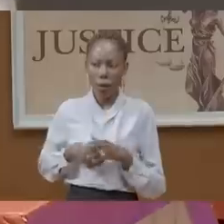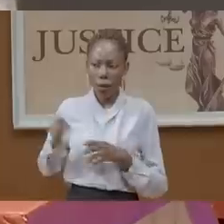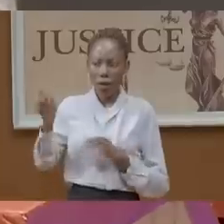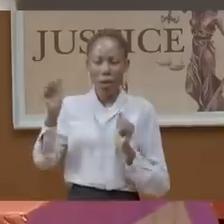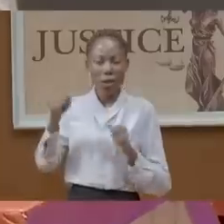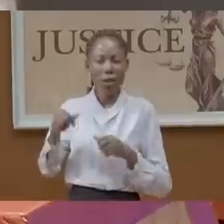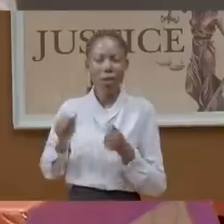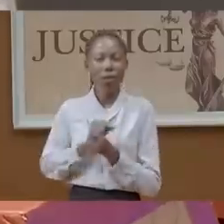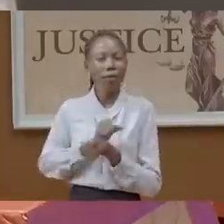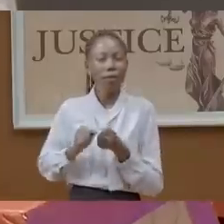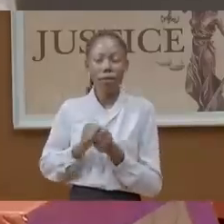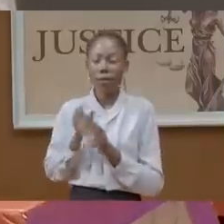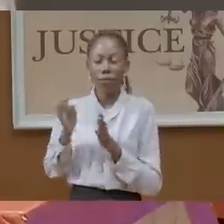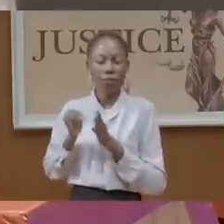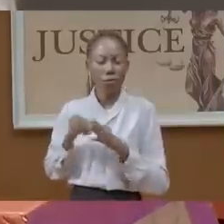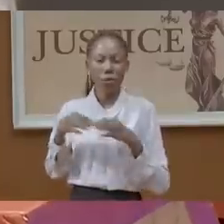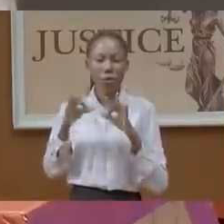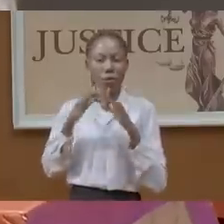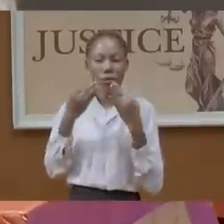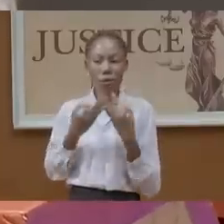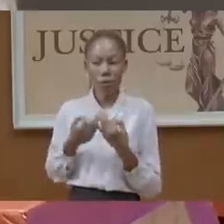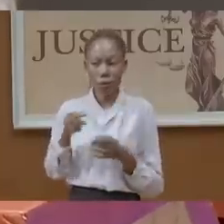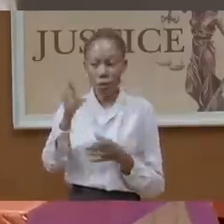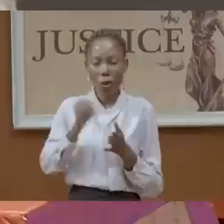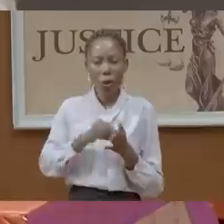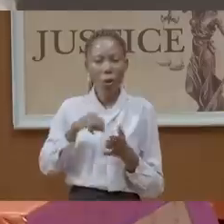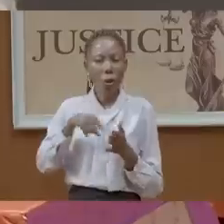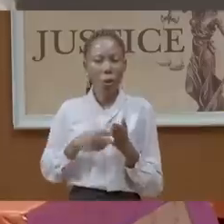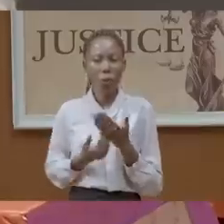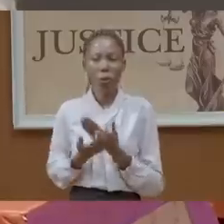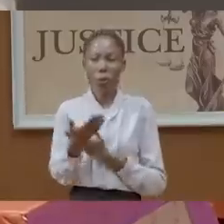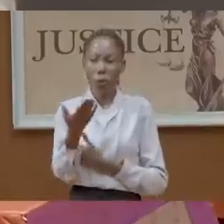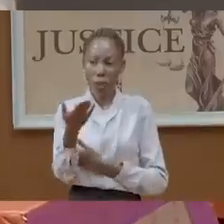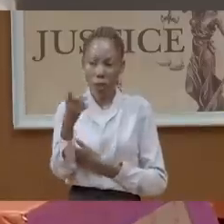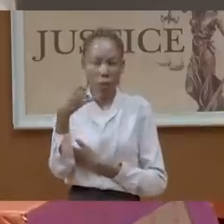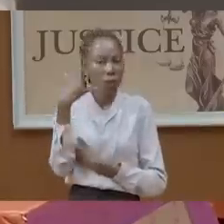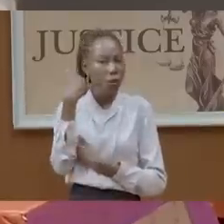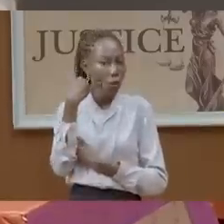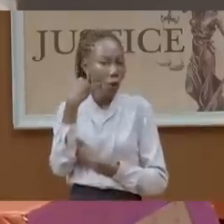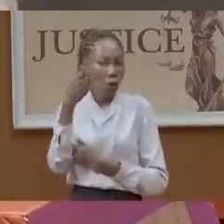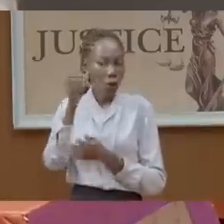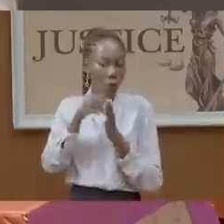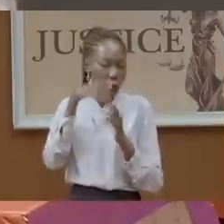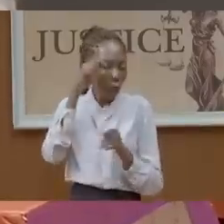family. I just spoke to my immediate elder brother this morning. This one I was out of the place.